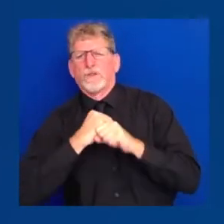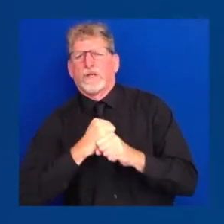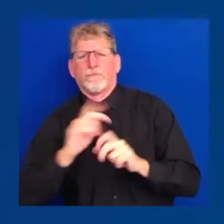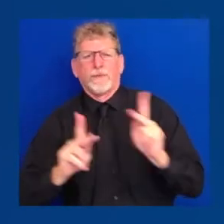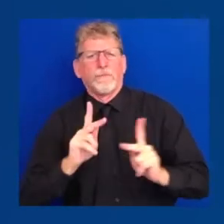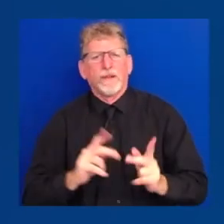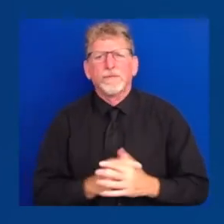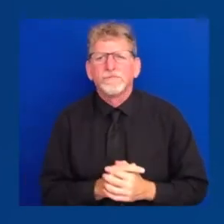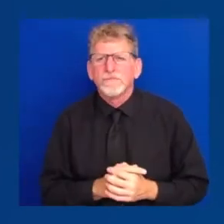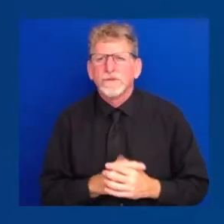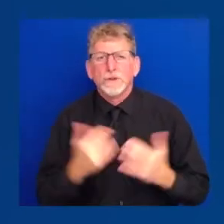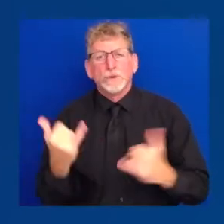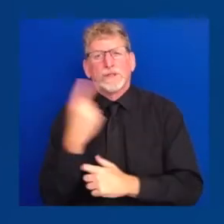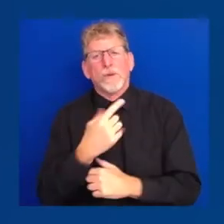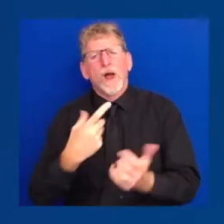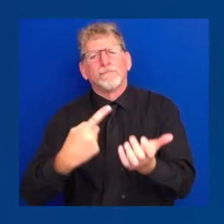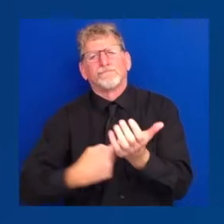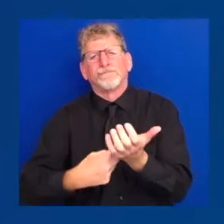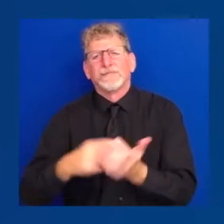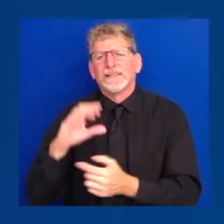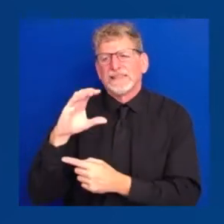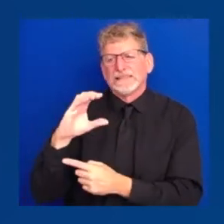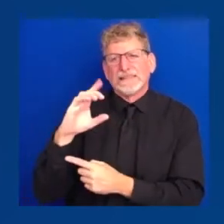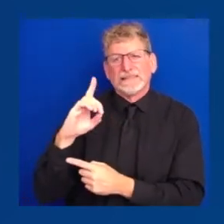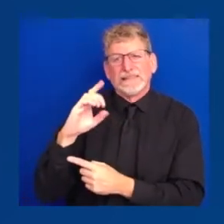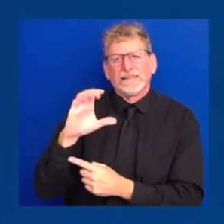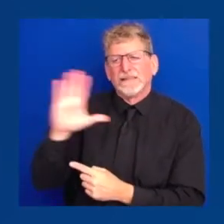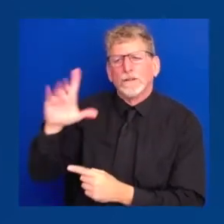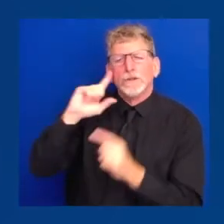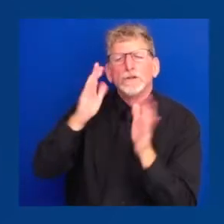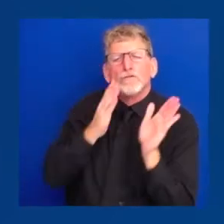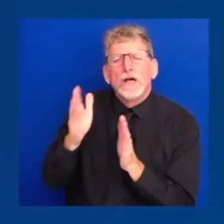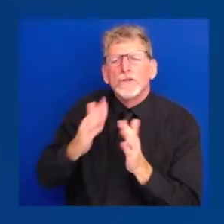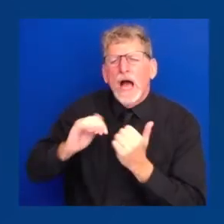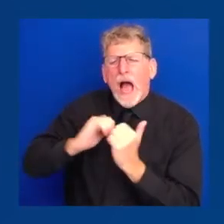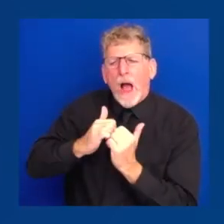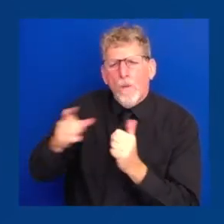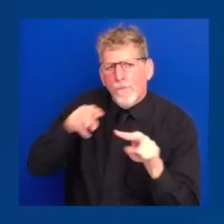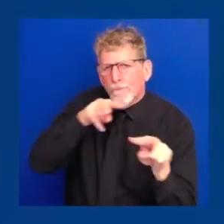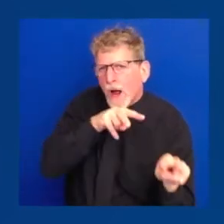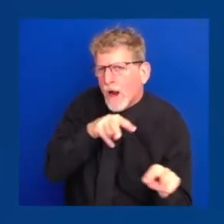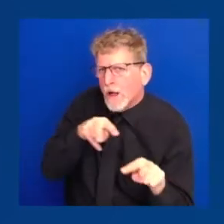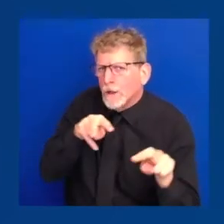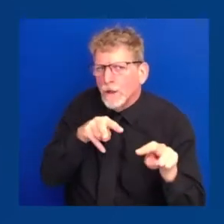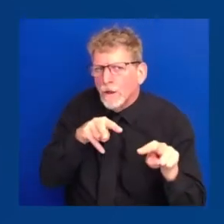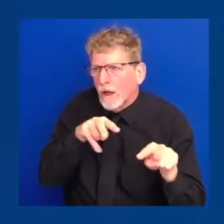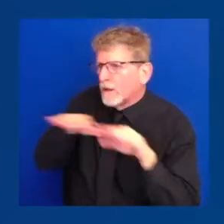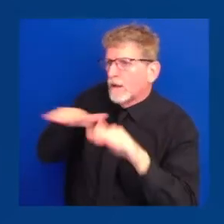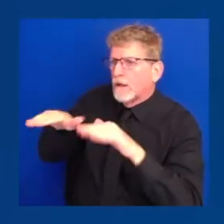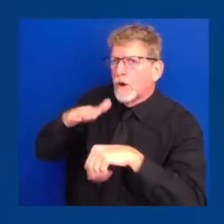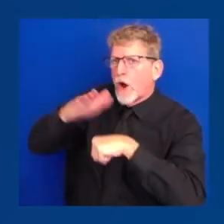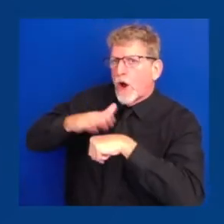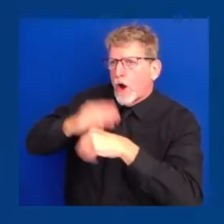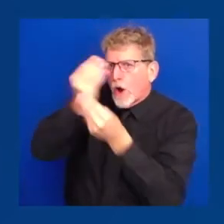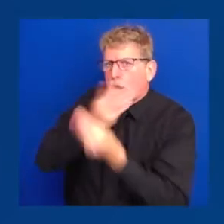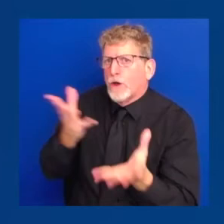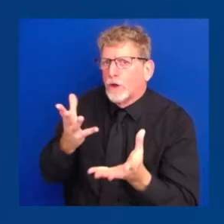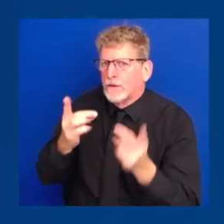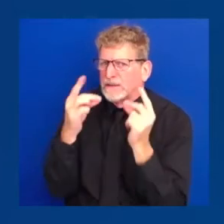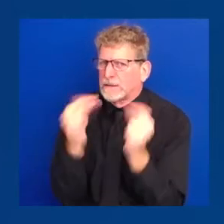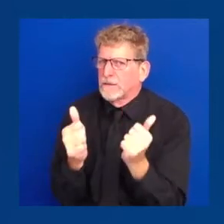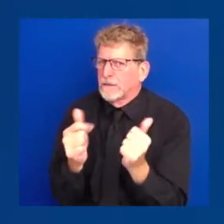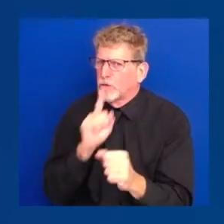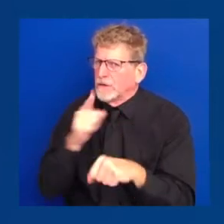for monitoring the virus, alerting people in real time, and adjusting our response as needed. These approaches include